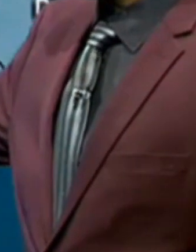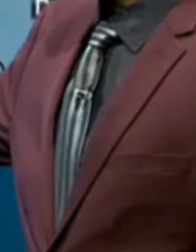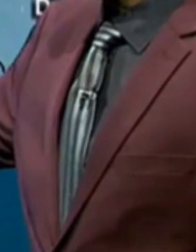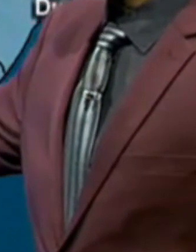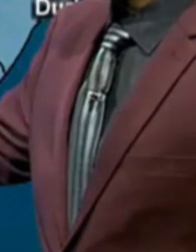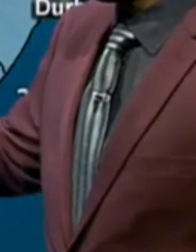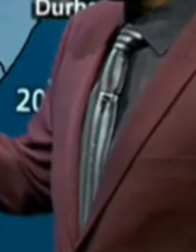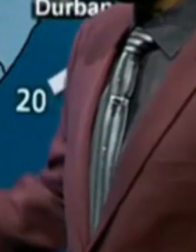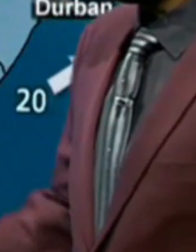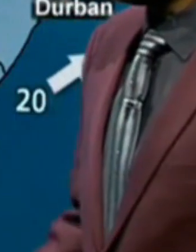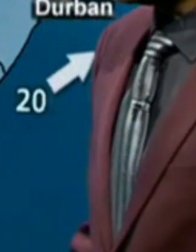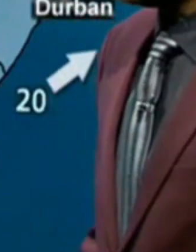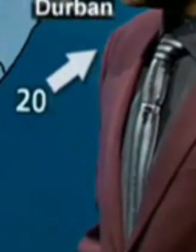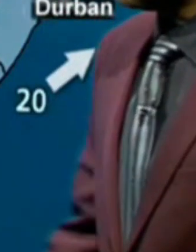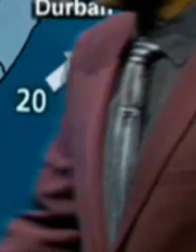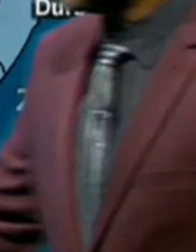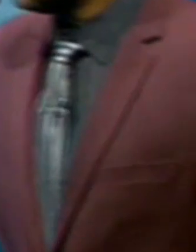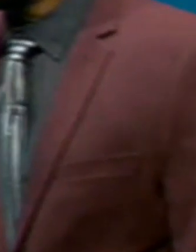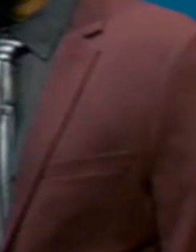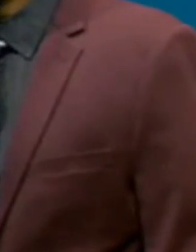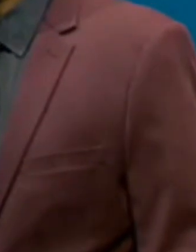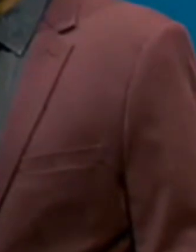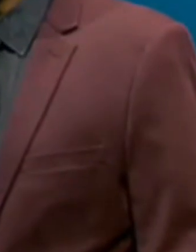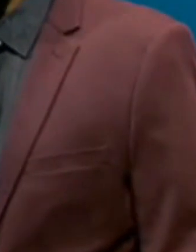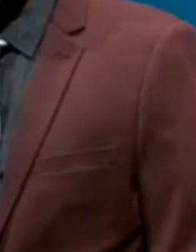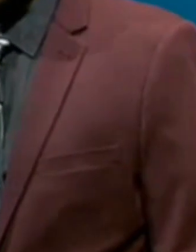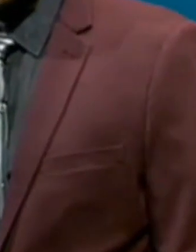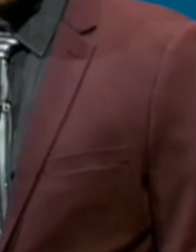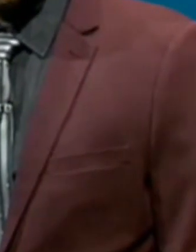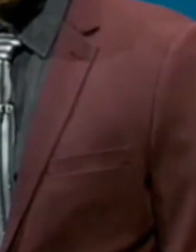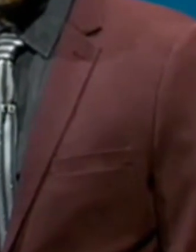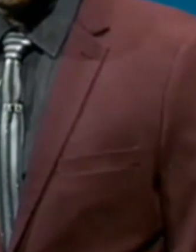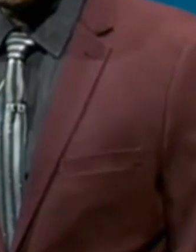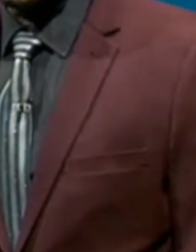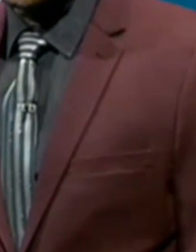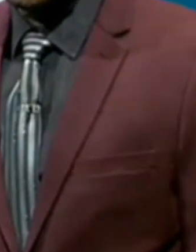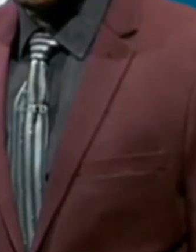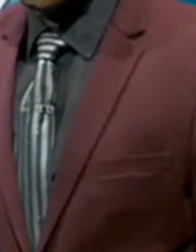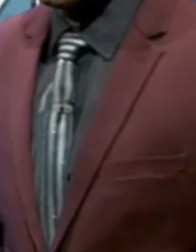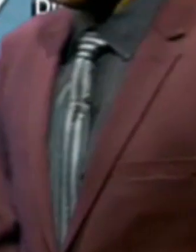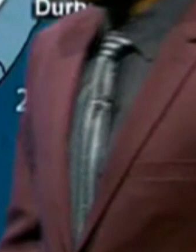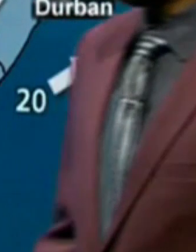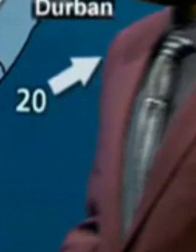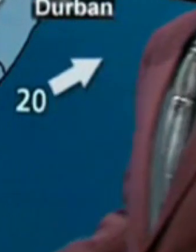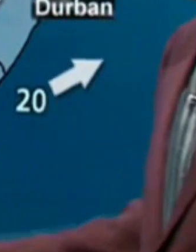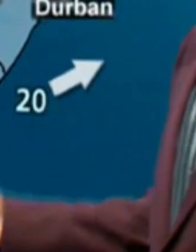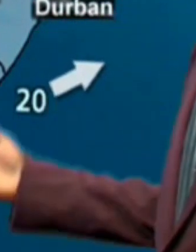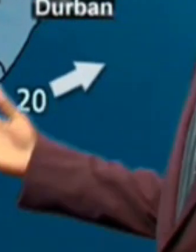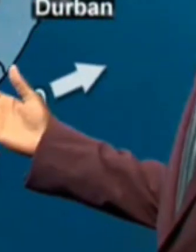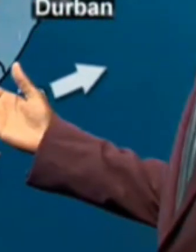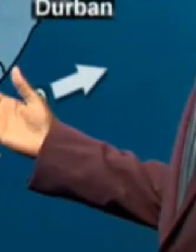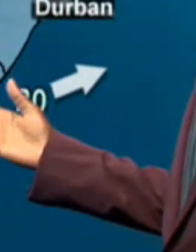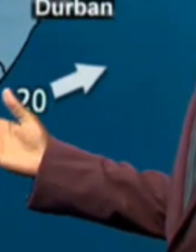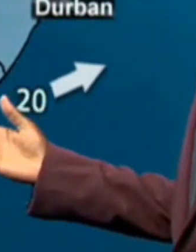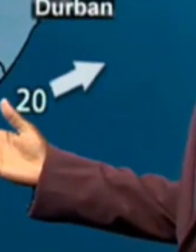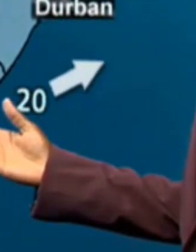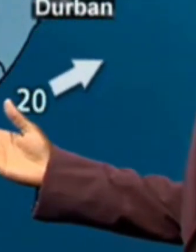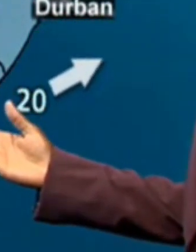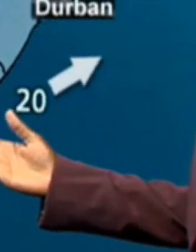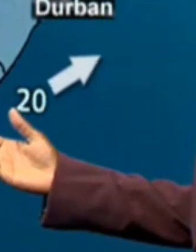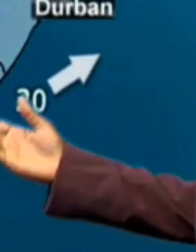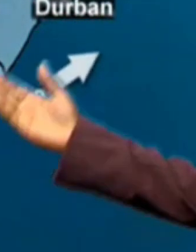le go ka North West go tsena belo ka dikarolong tša ka borwa bodikele ba Kapa ba tirelo tša boso ba re go tla ba borutho province ka bophara go le ka dikarolong tša ka bohlabela belo ka